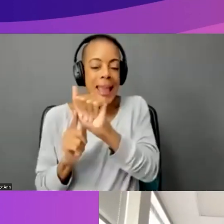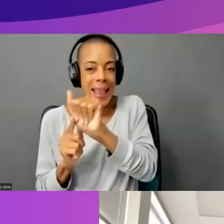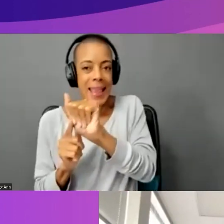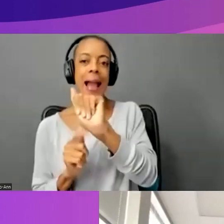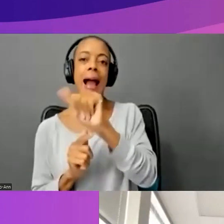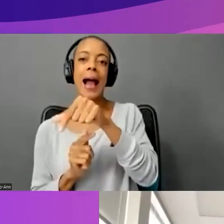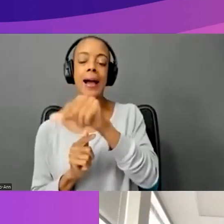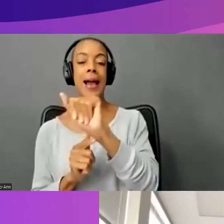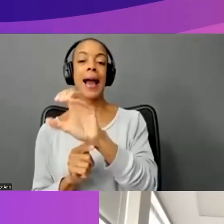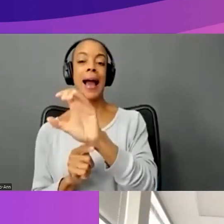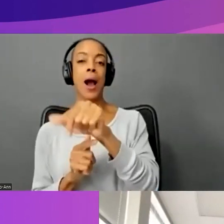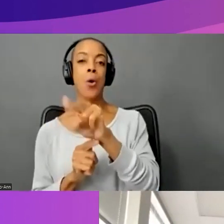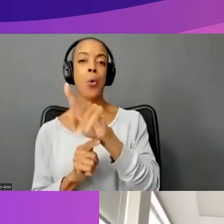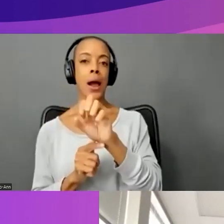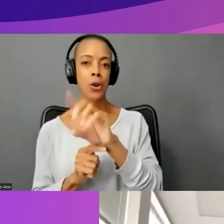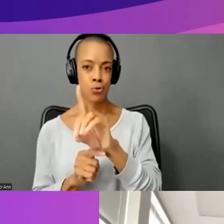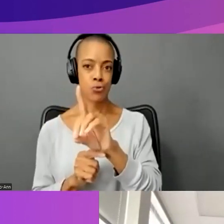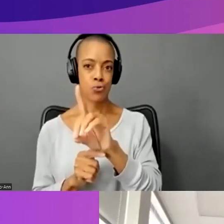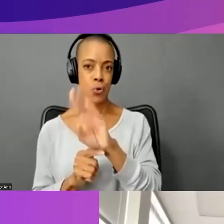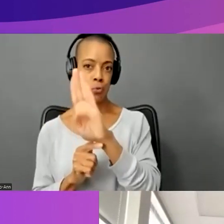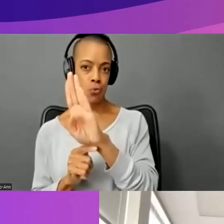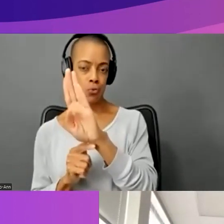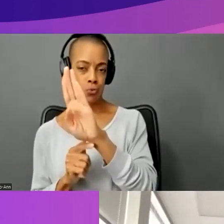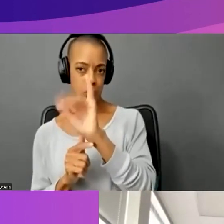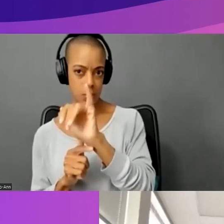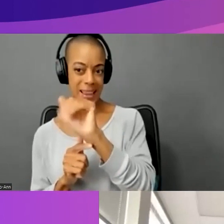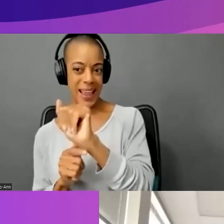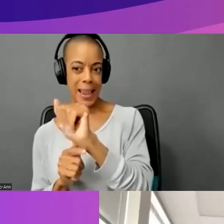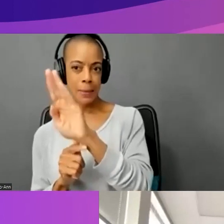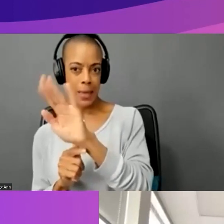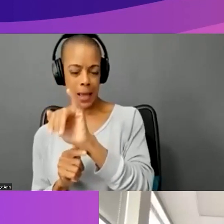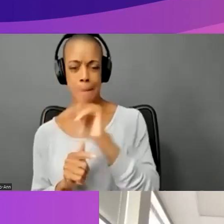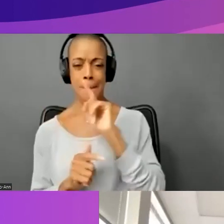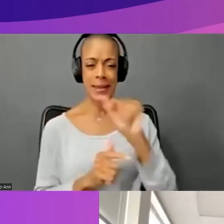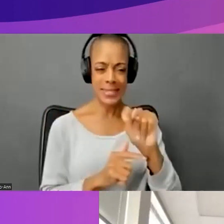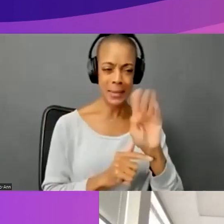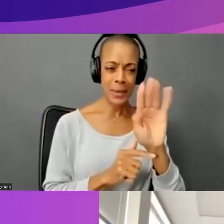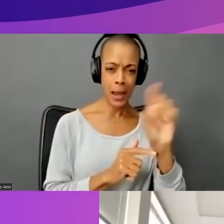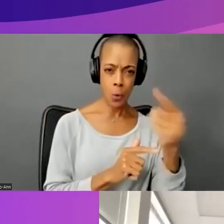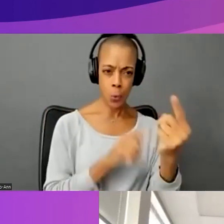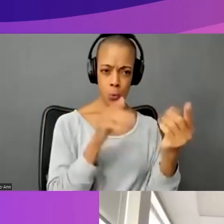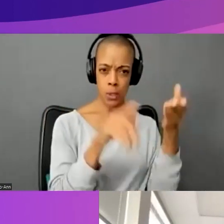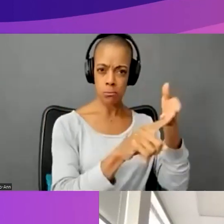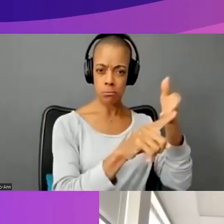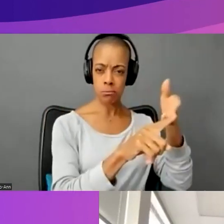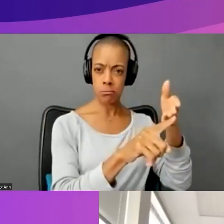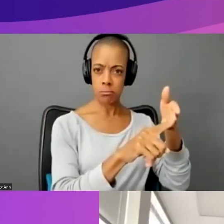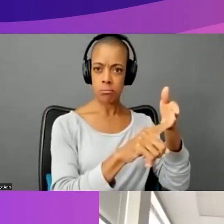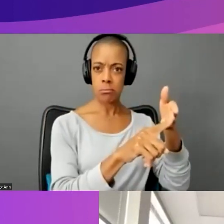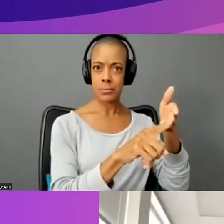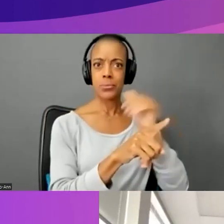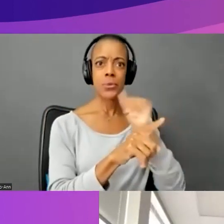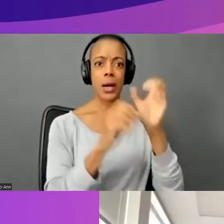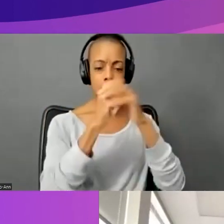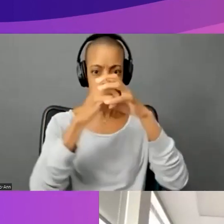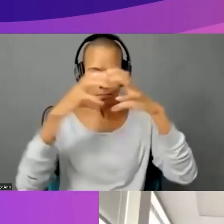injury. And maybe some of your thoughts on the ongoing problem of seeing the larger picture